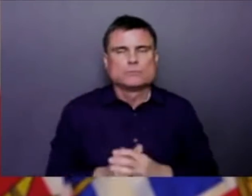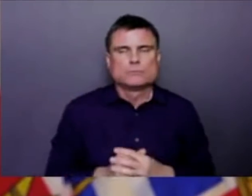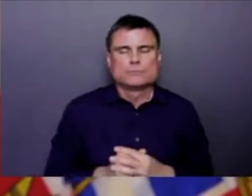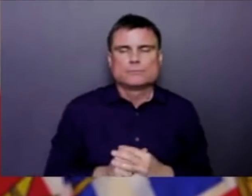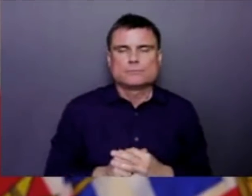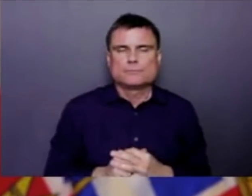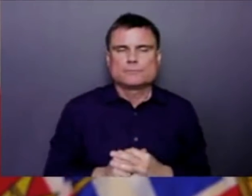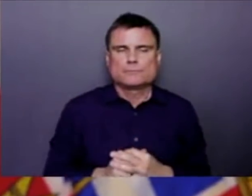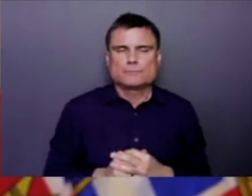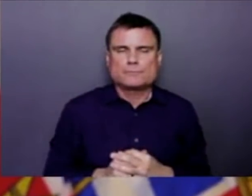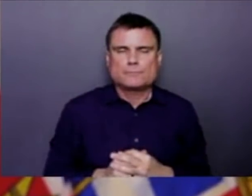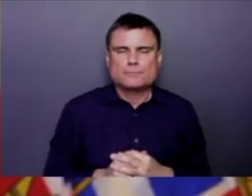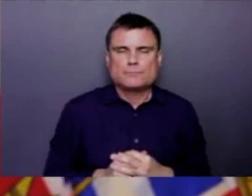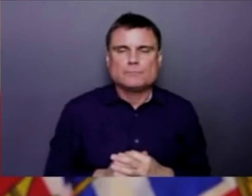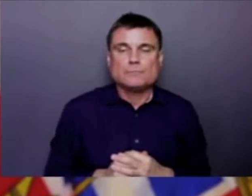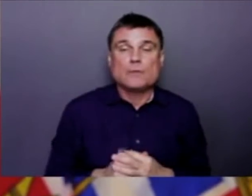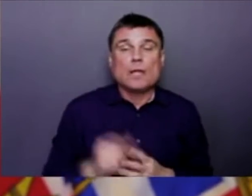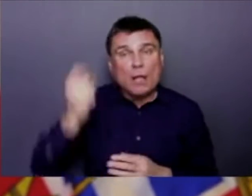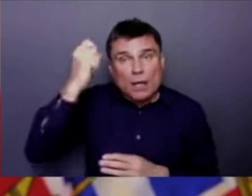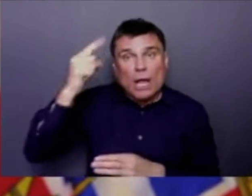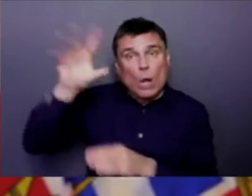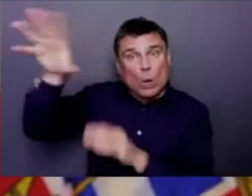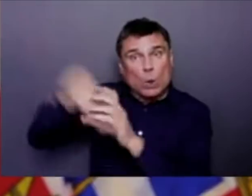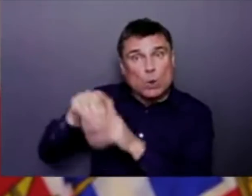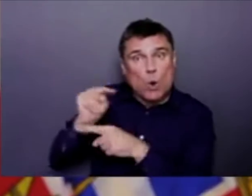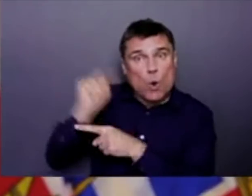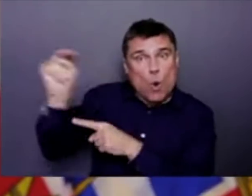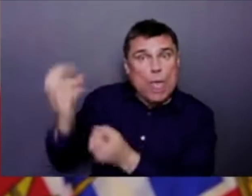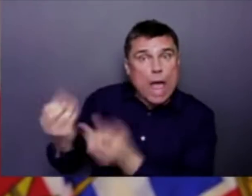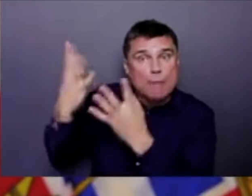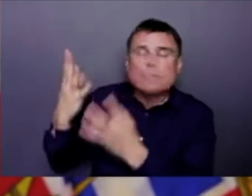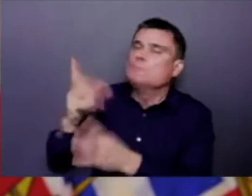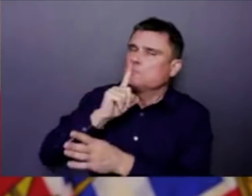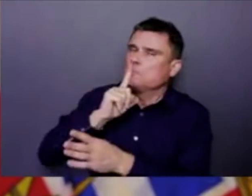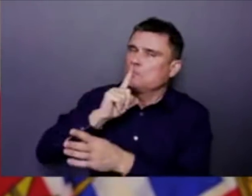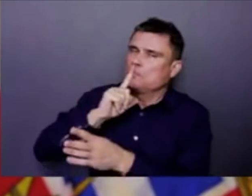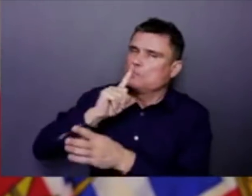Northern Health, as we're still working on the system.